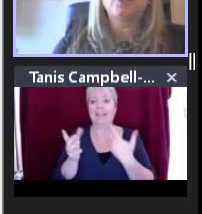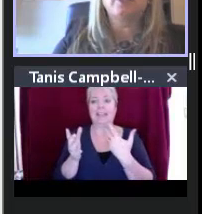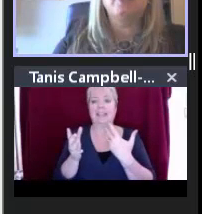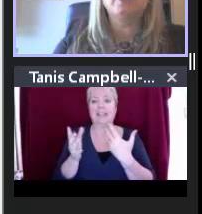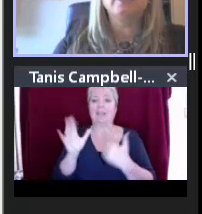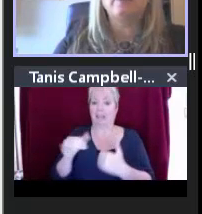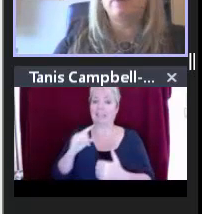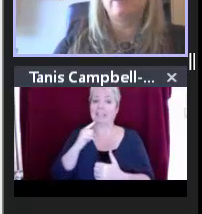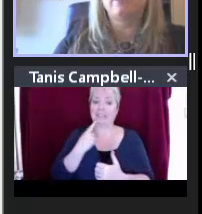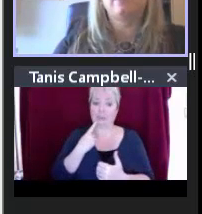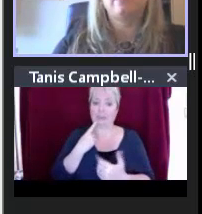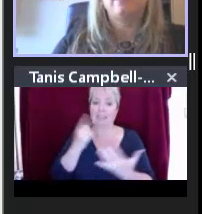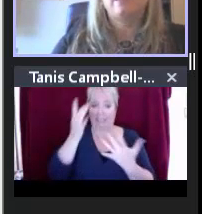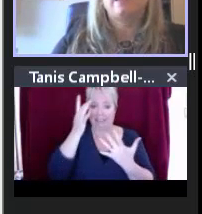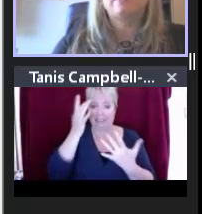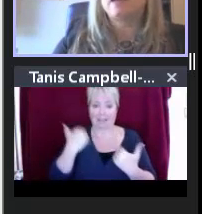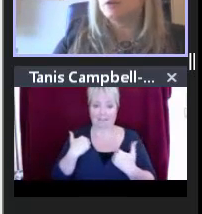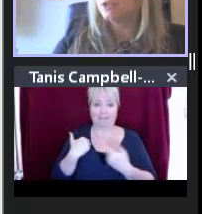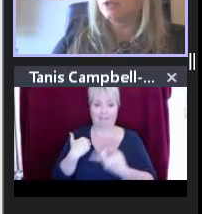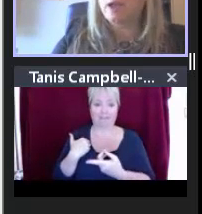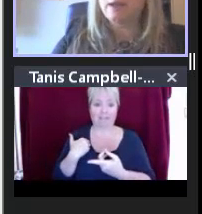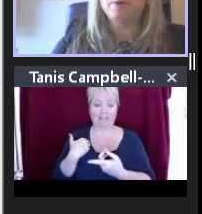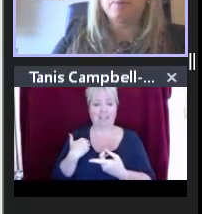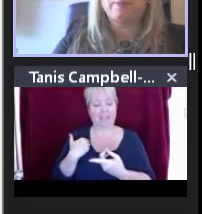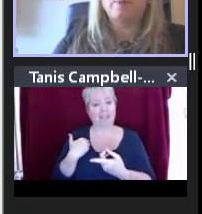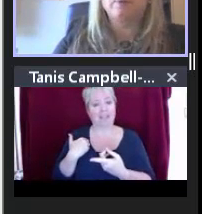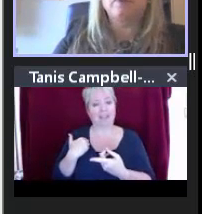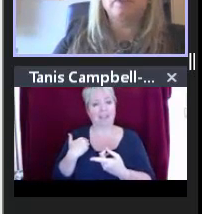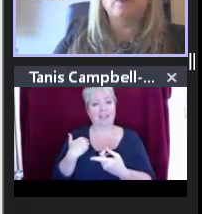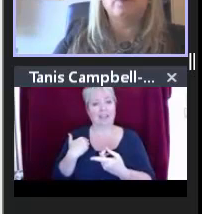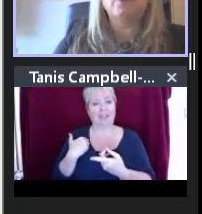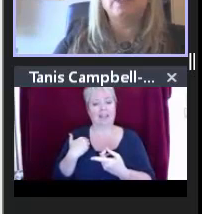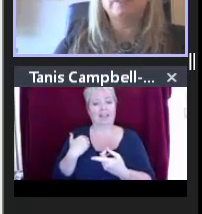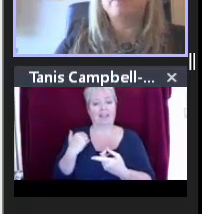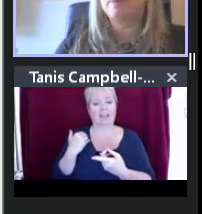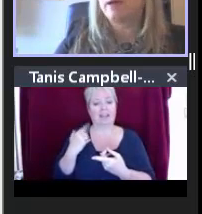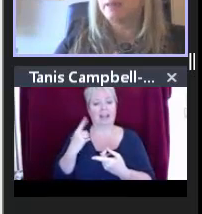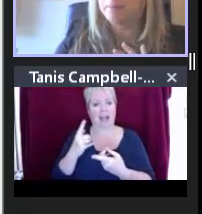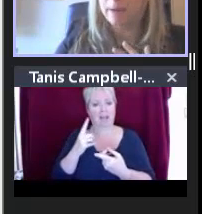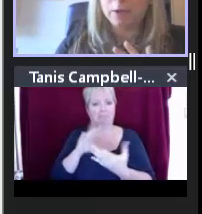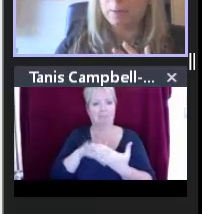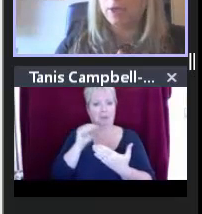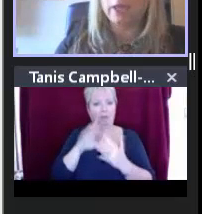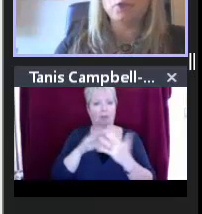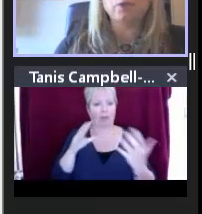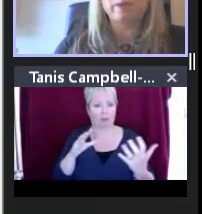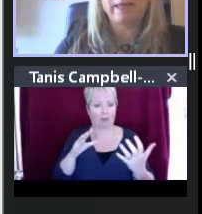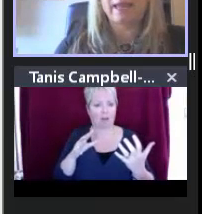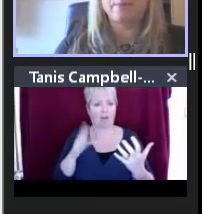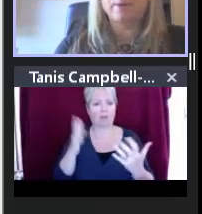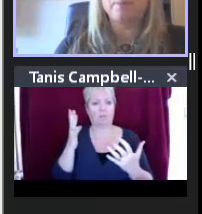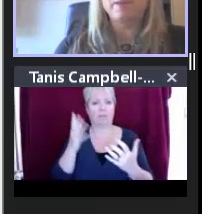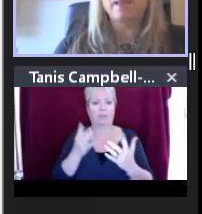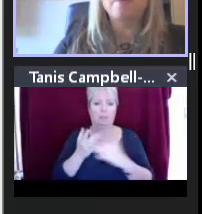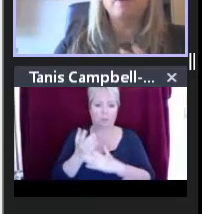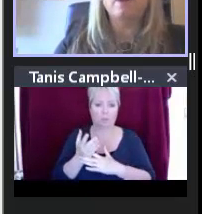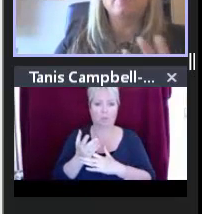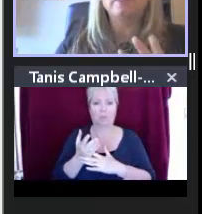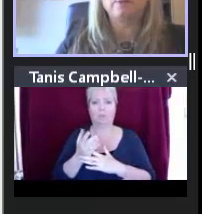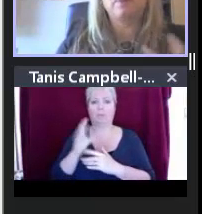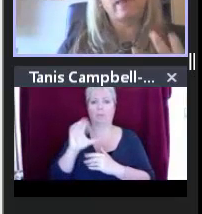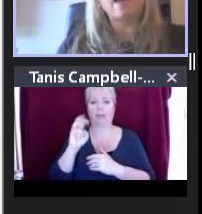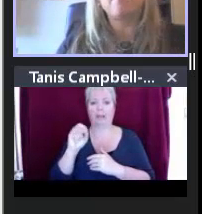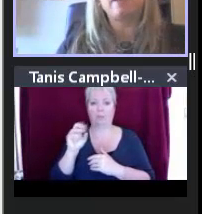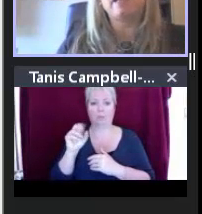serious condition to live with. And I learned a lot about bipolar disorder just by my communication with Cameron. But